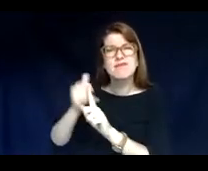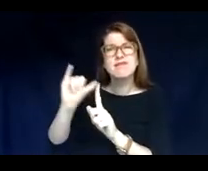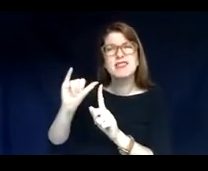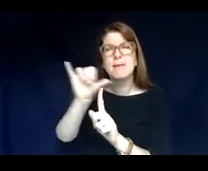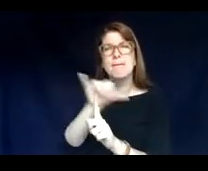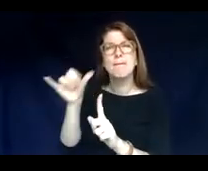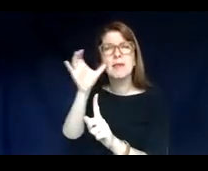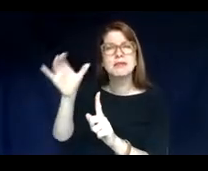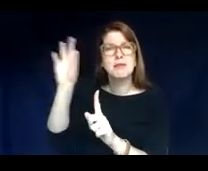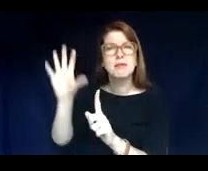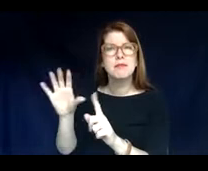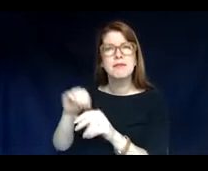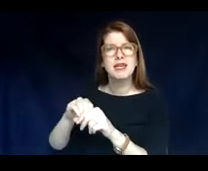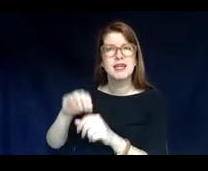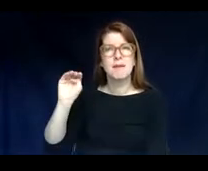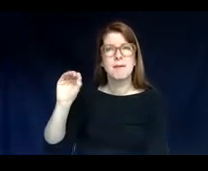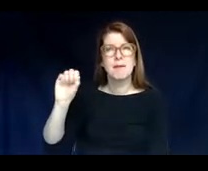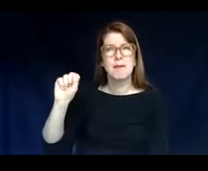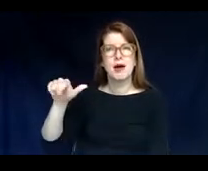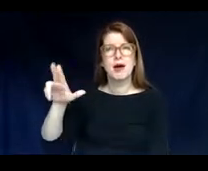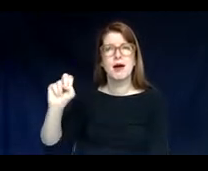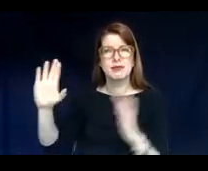driving distance, and I felt because of my infrequent attendance